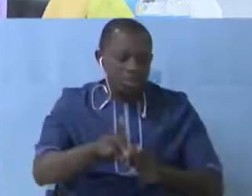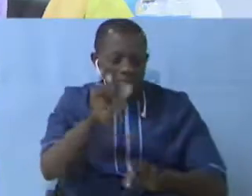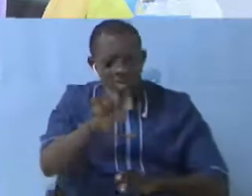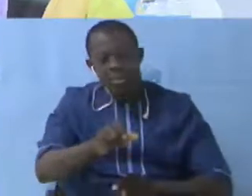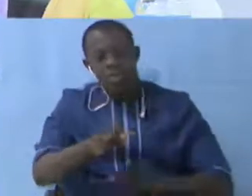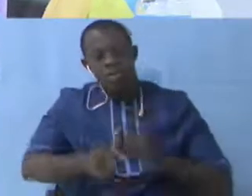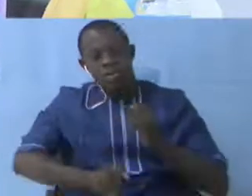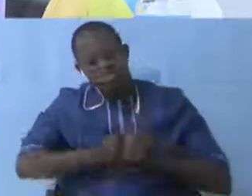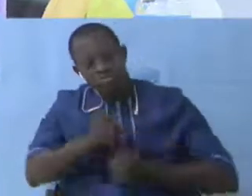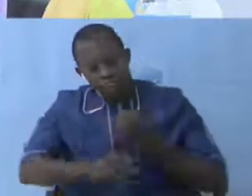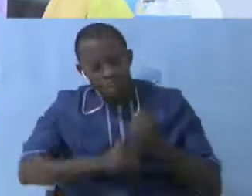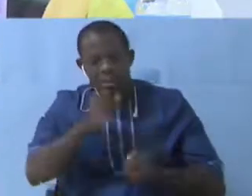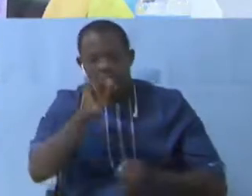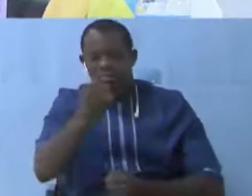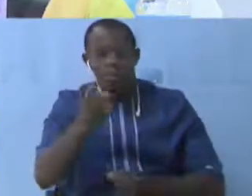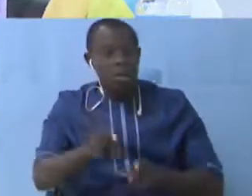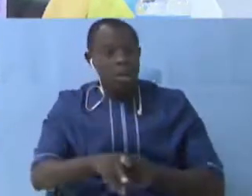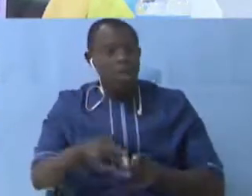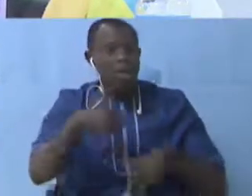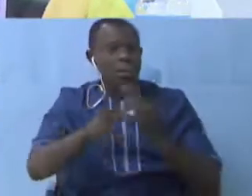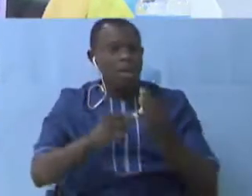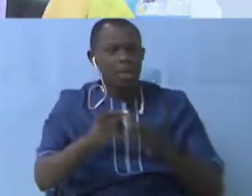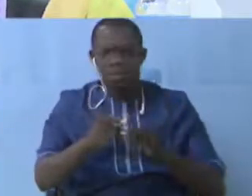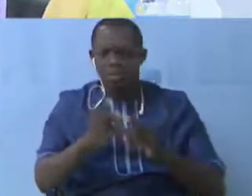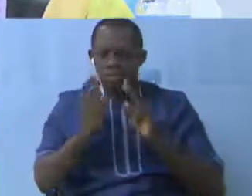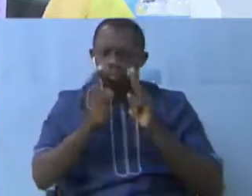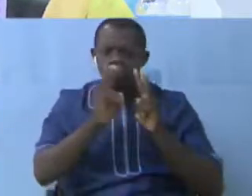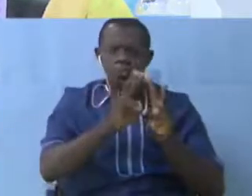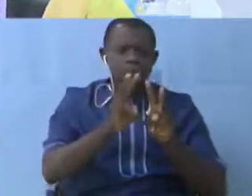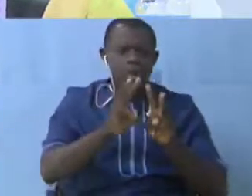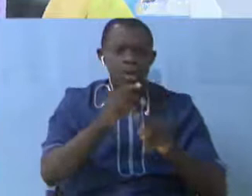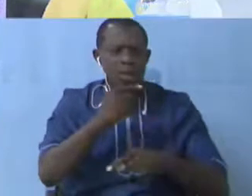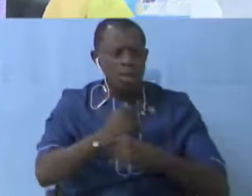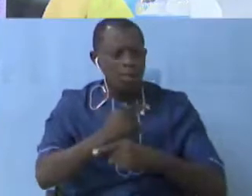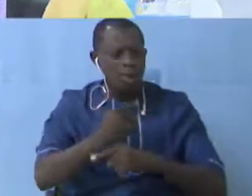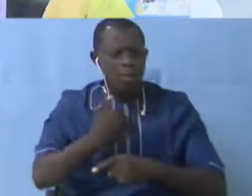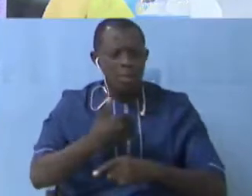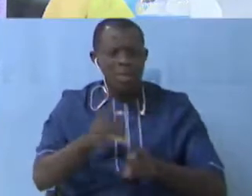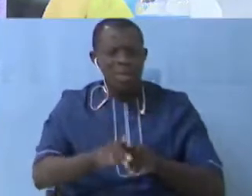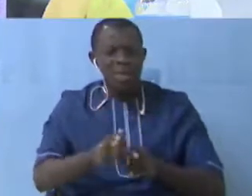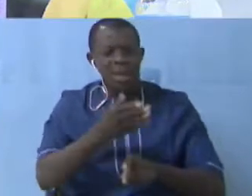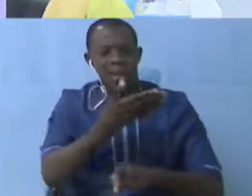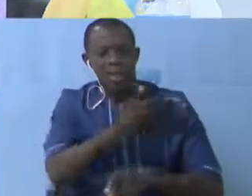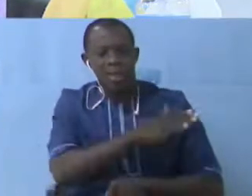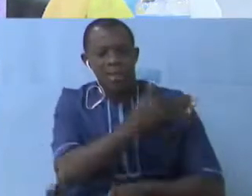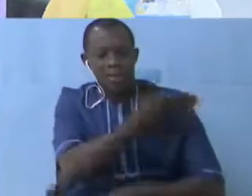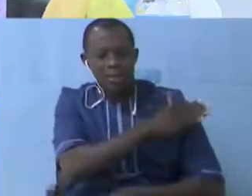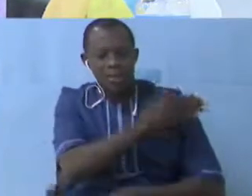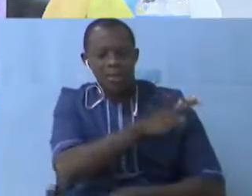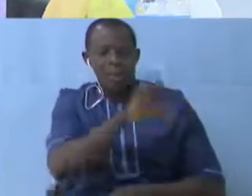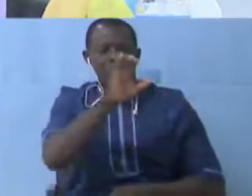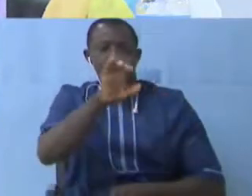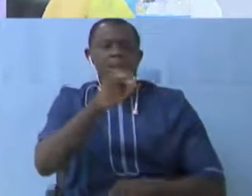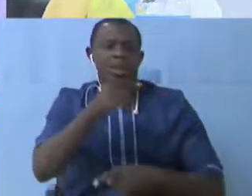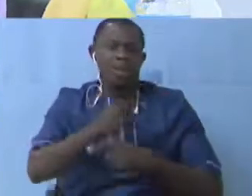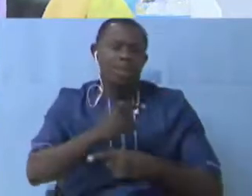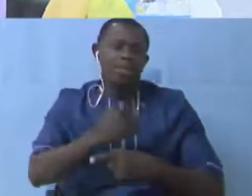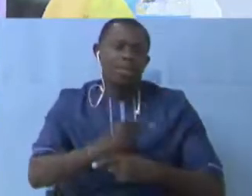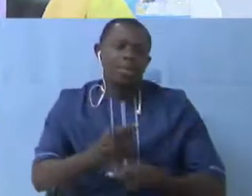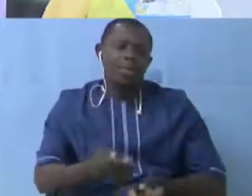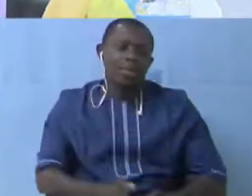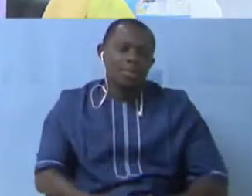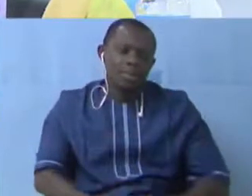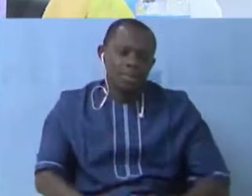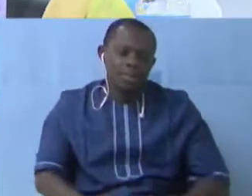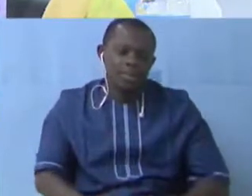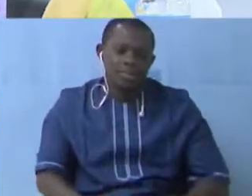that Gambians who are leaving the country, and particularly journalists. ak métital yi yëpp ñu gis ne loolu la doomi Gambien yi di